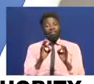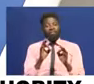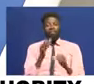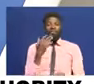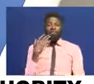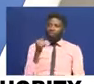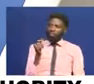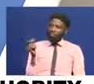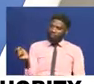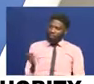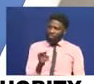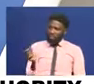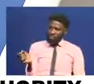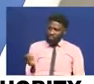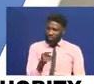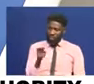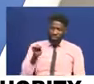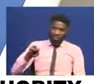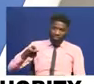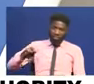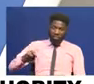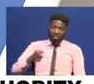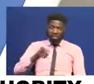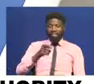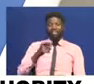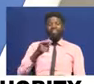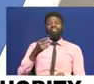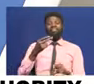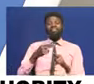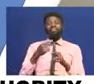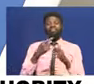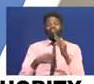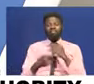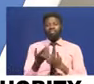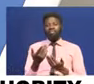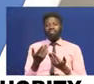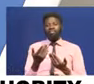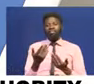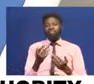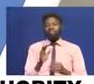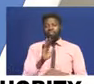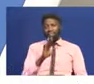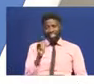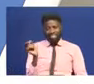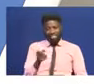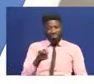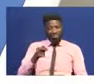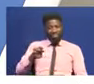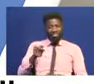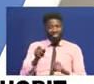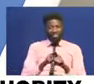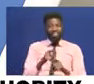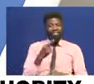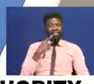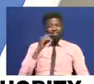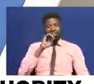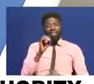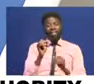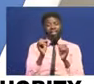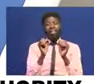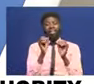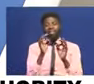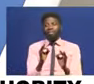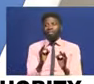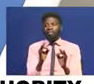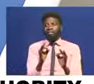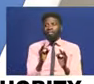month and your premium is 500 shillings a month, that's 100% of your earnings, yep. which is not even realistic. Okay, same if you add